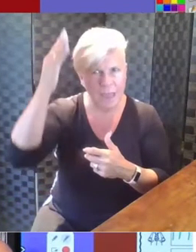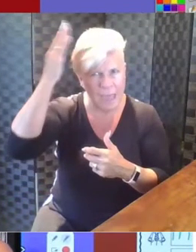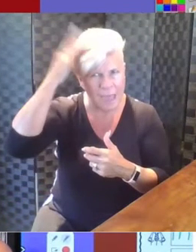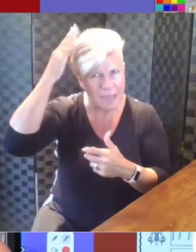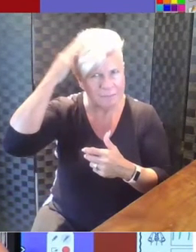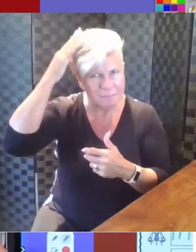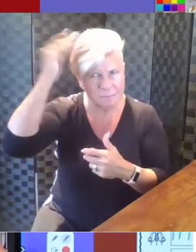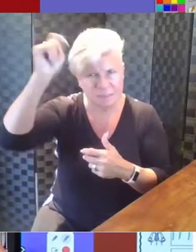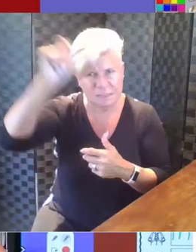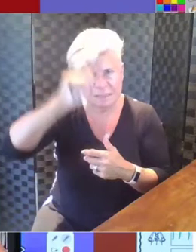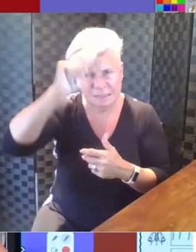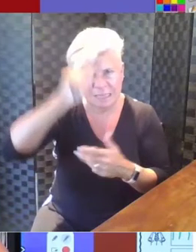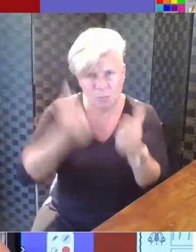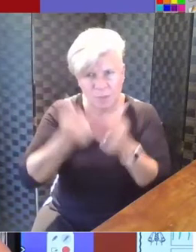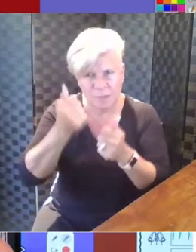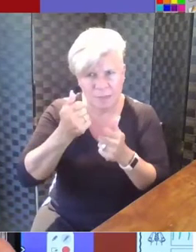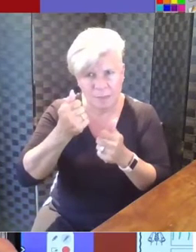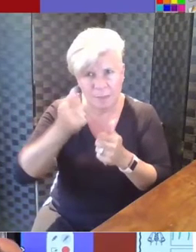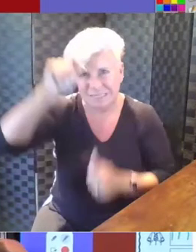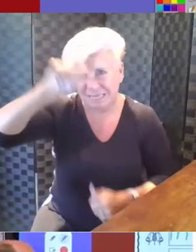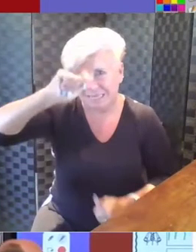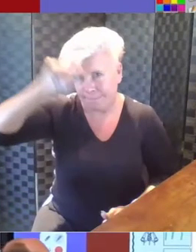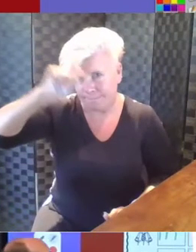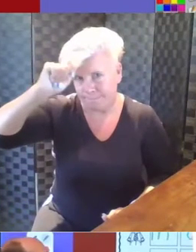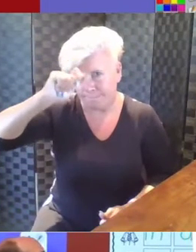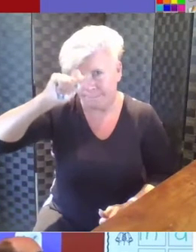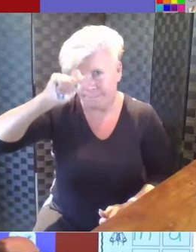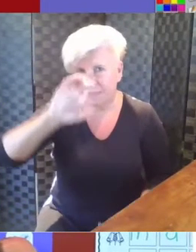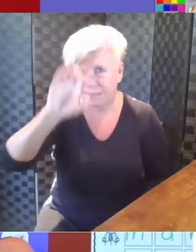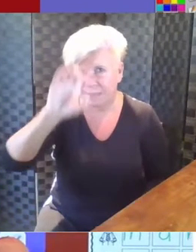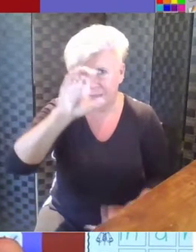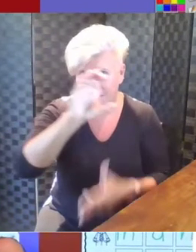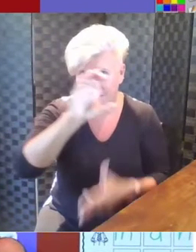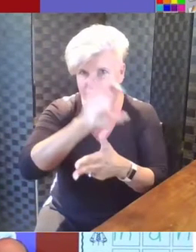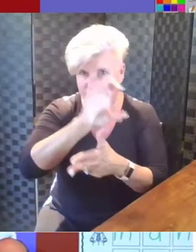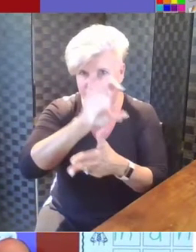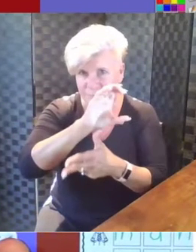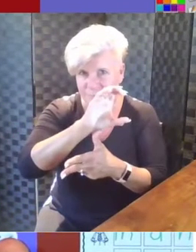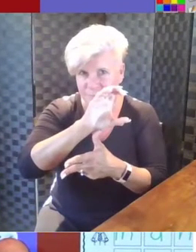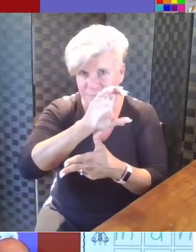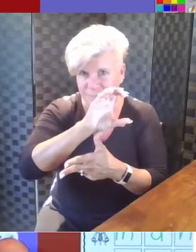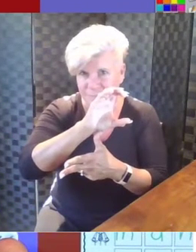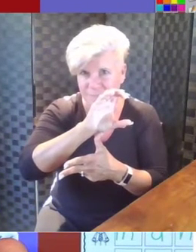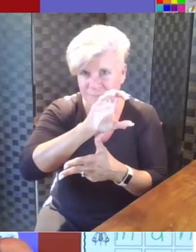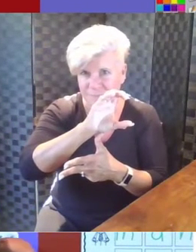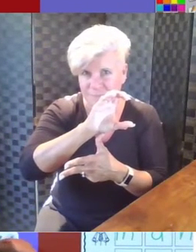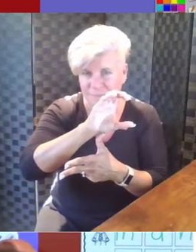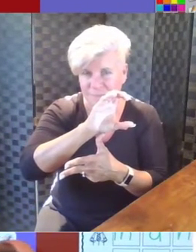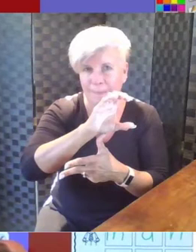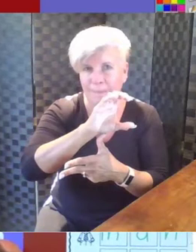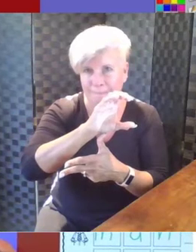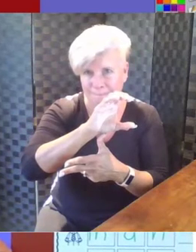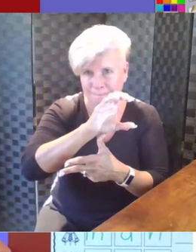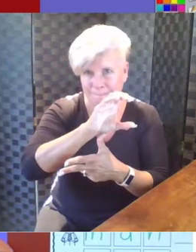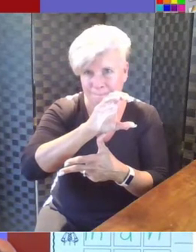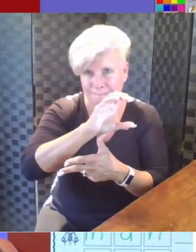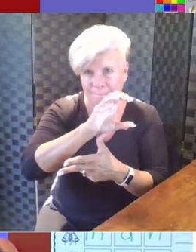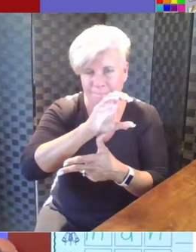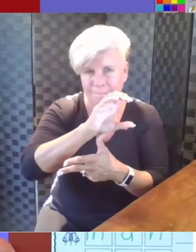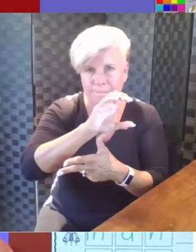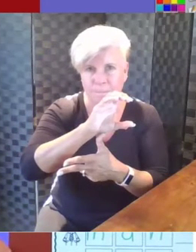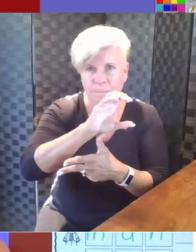hat? It's up to you. I'm going to say cap. Ready? What do you think? It's a